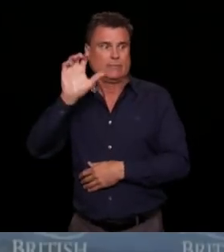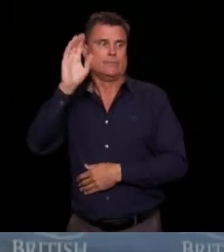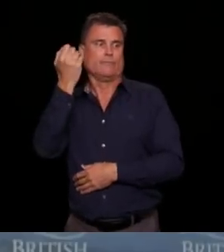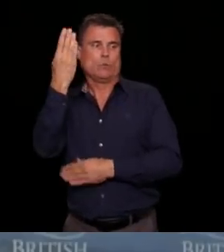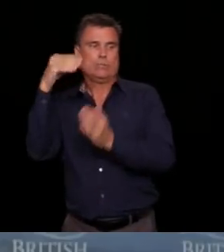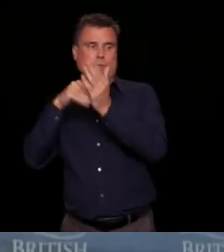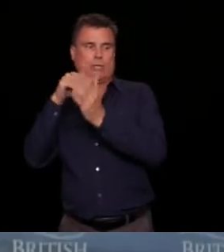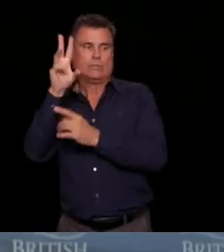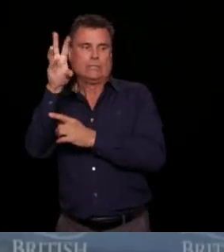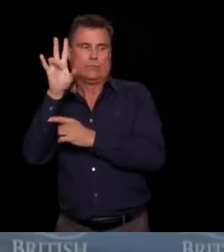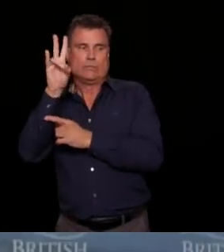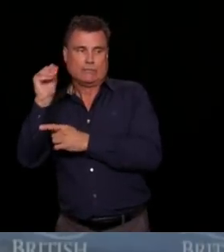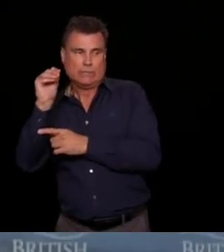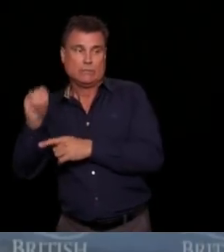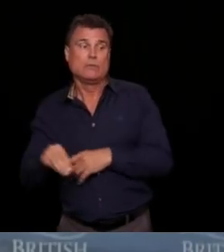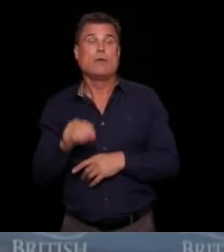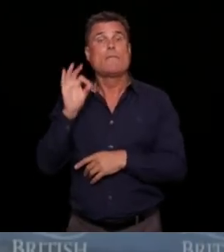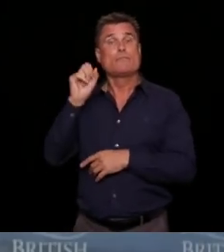17,681 in Vancouver Coastal Health,